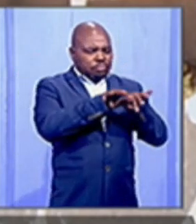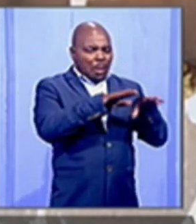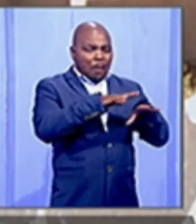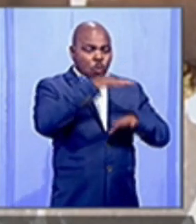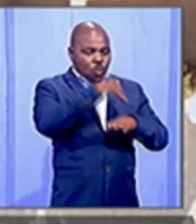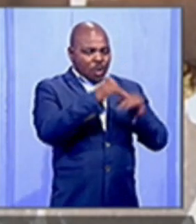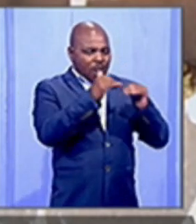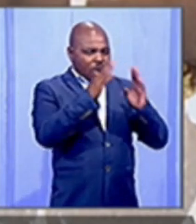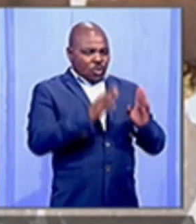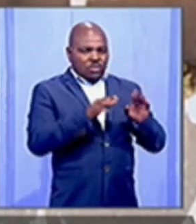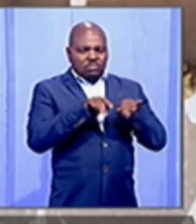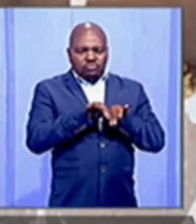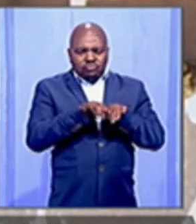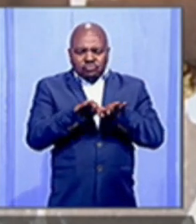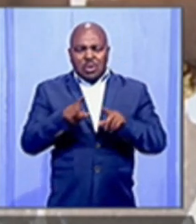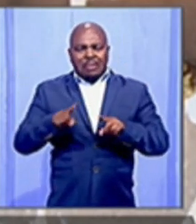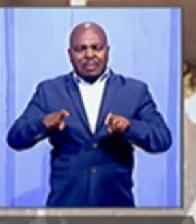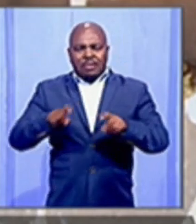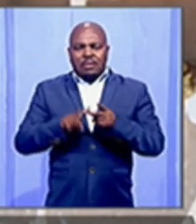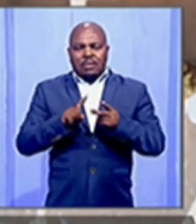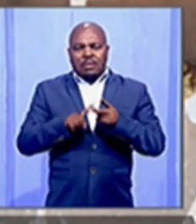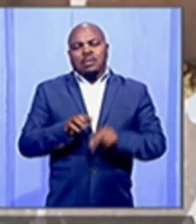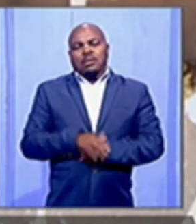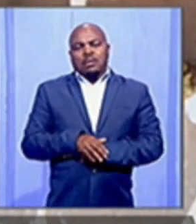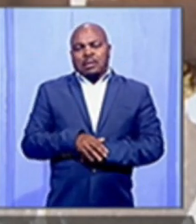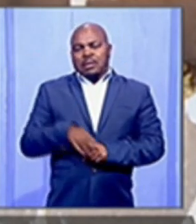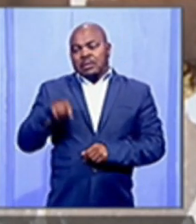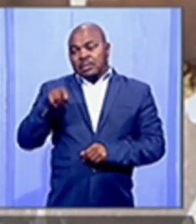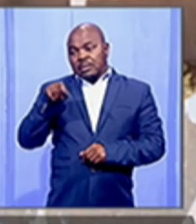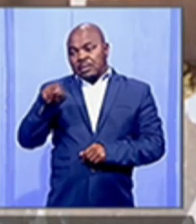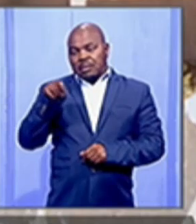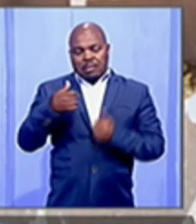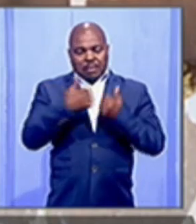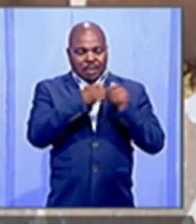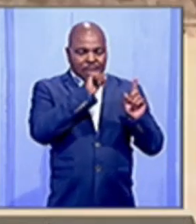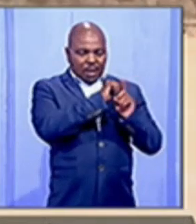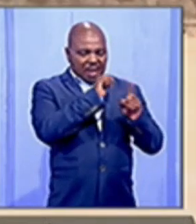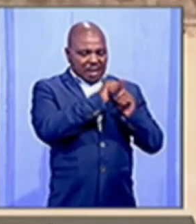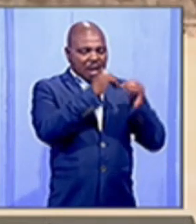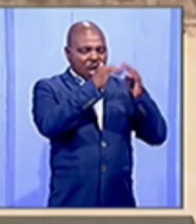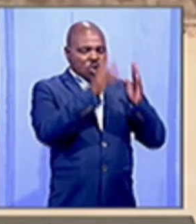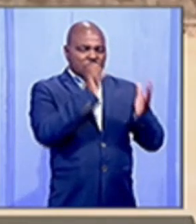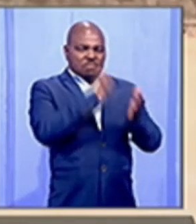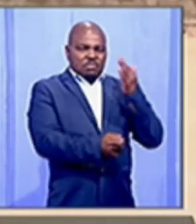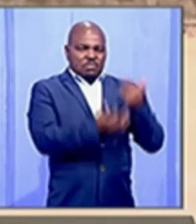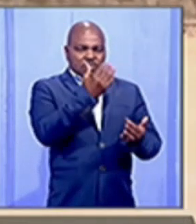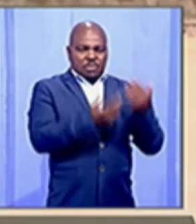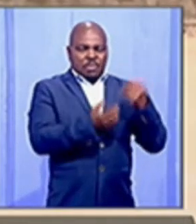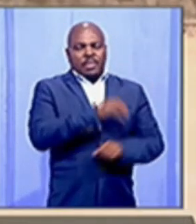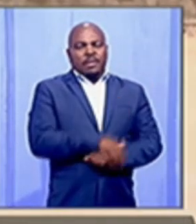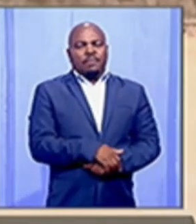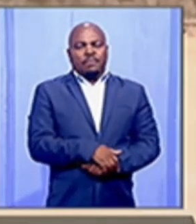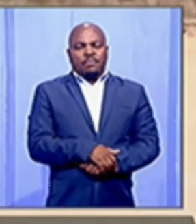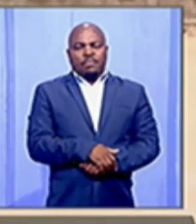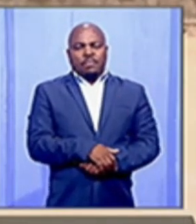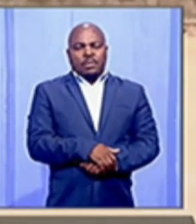ntlong go ya kwa ntle lekau la ga Hanepe o ne a tshuba ntlo. I'm sure.